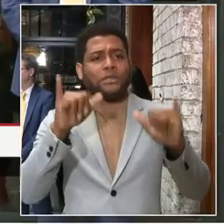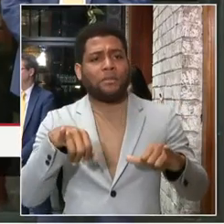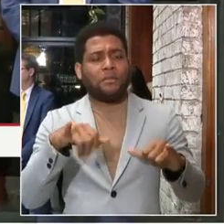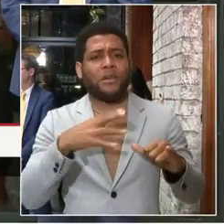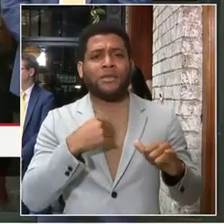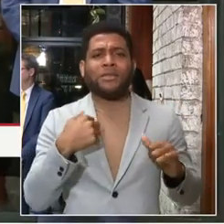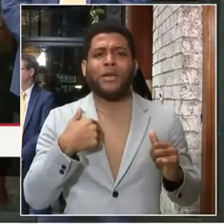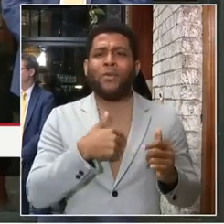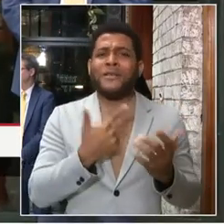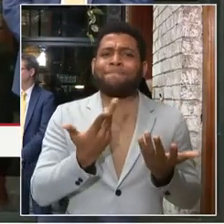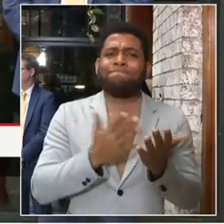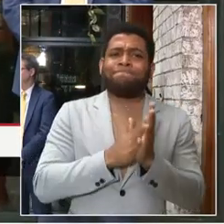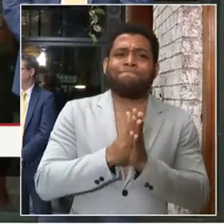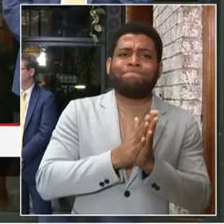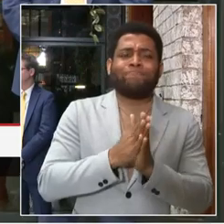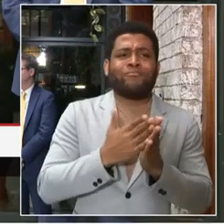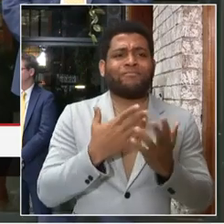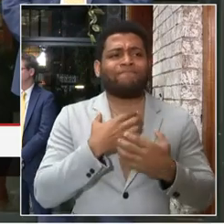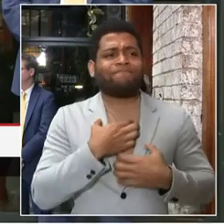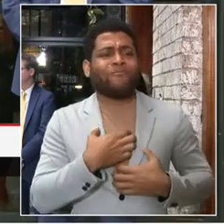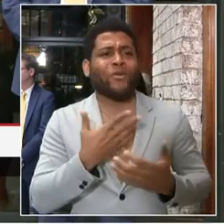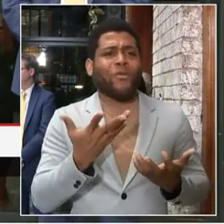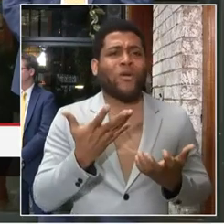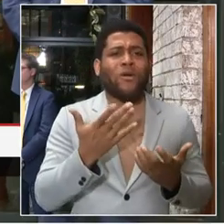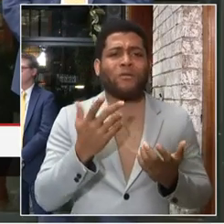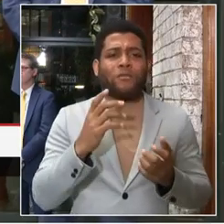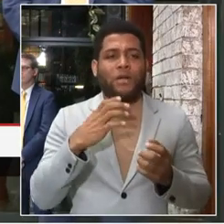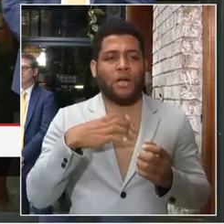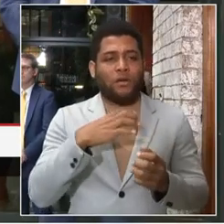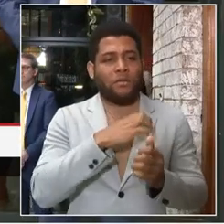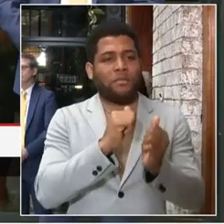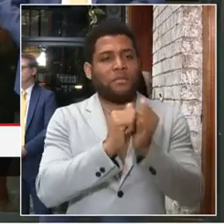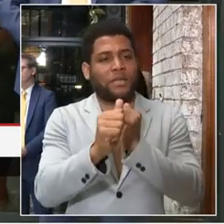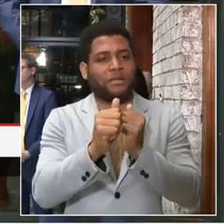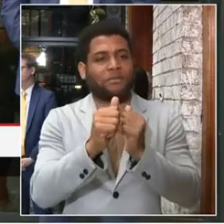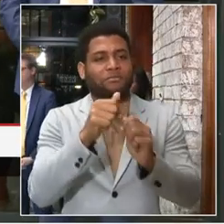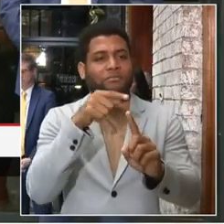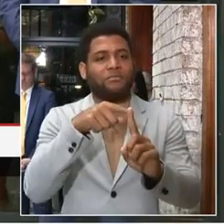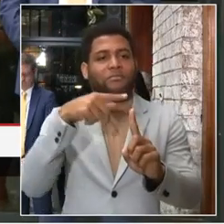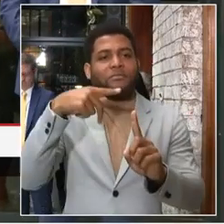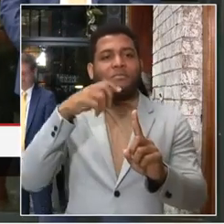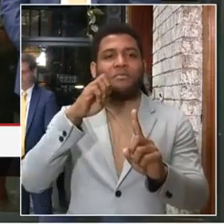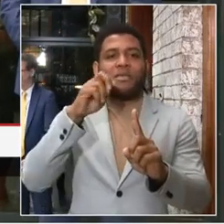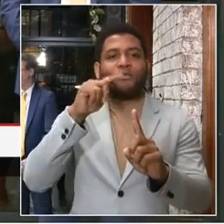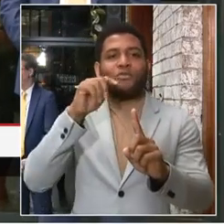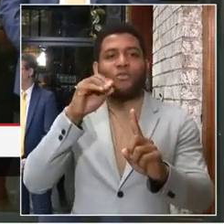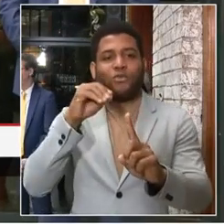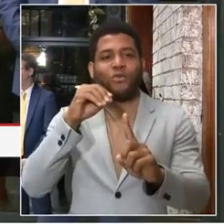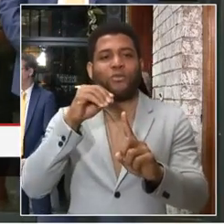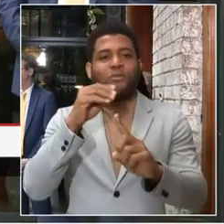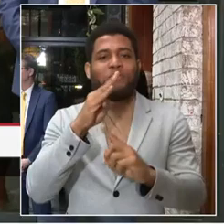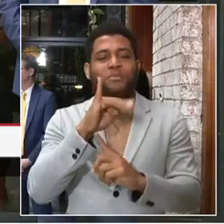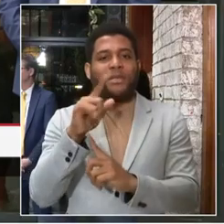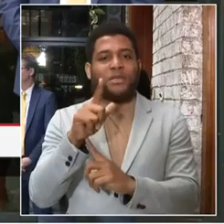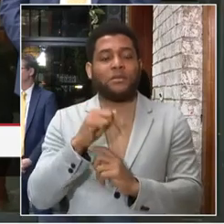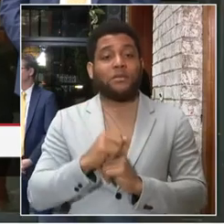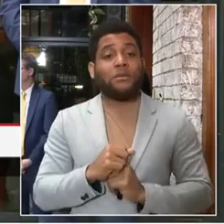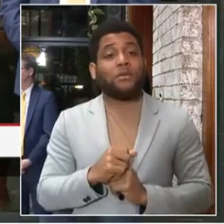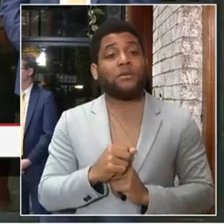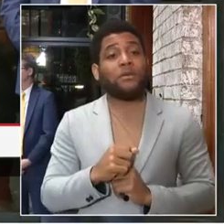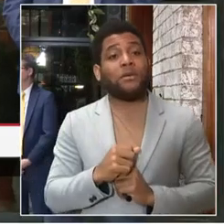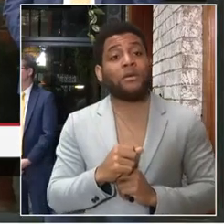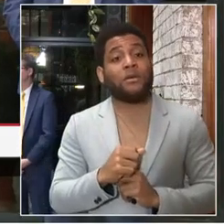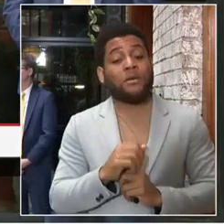passes Brooke Pinto's Omnibus Secure DC. I can take a couple of questions. We previously briefed